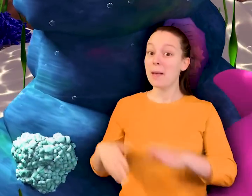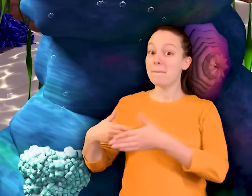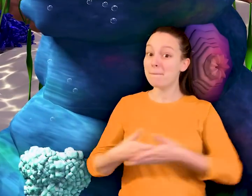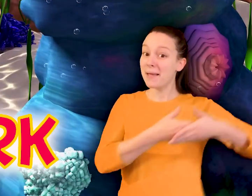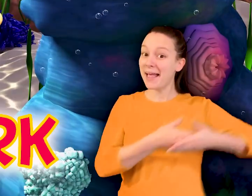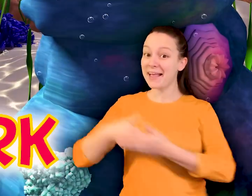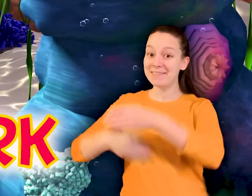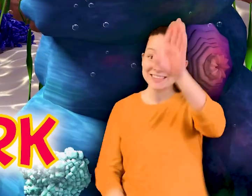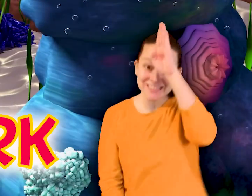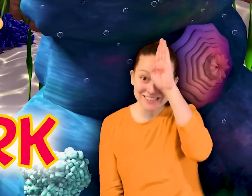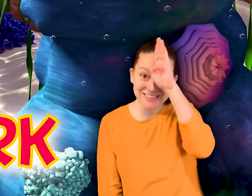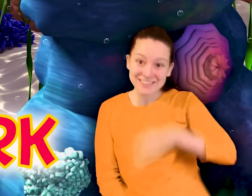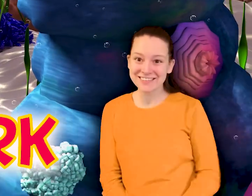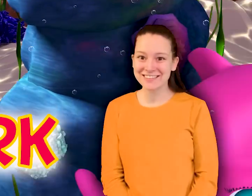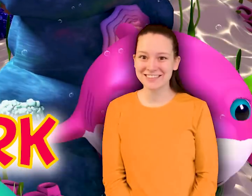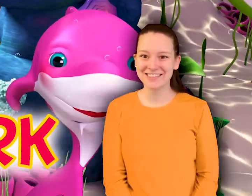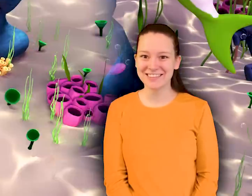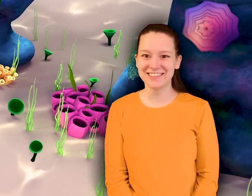night baby